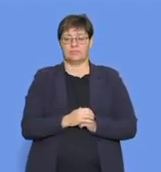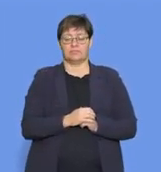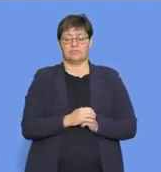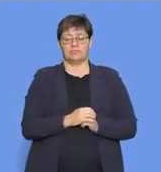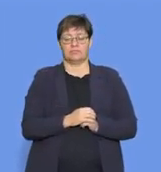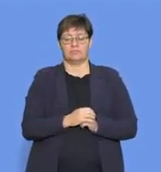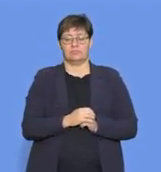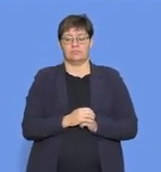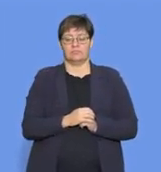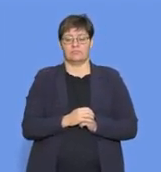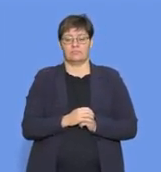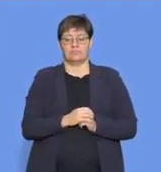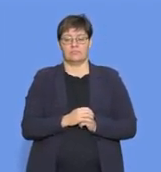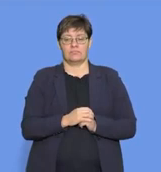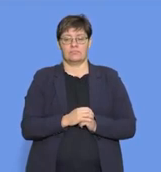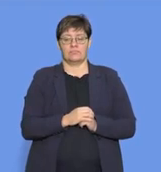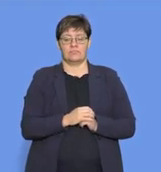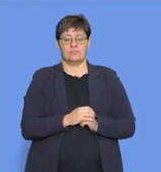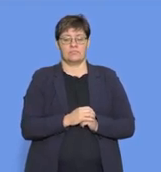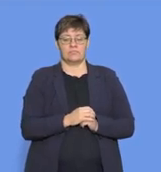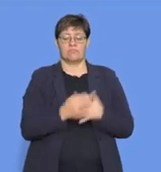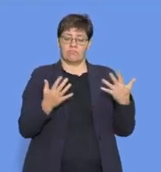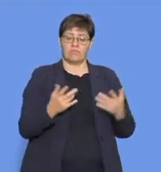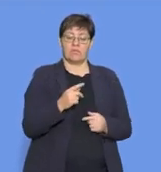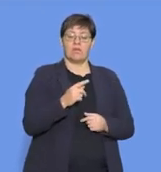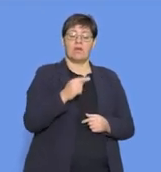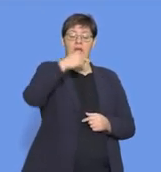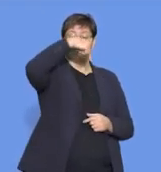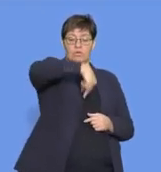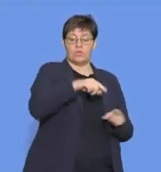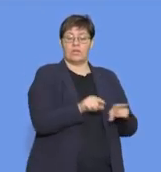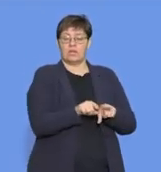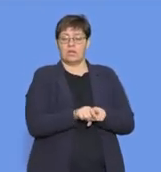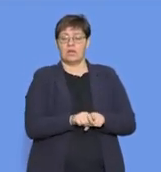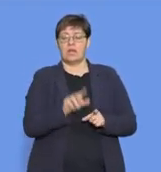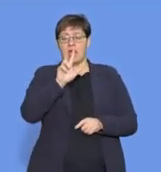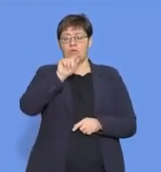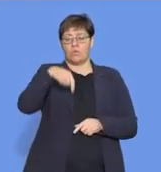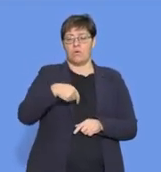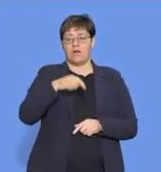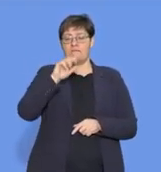answer in order to give us q. So the square root of that answer is